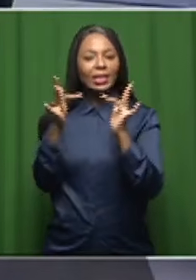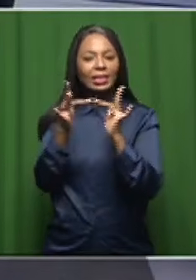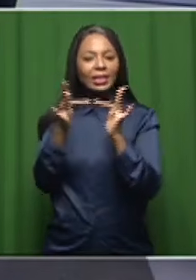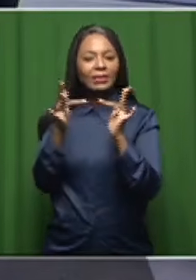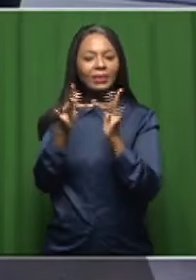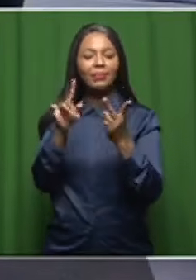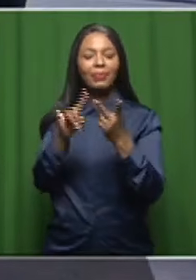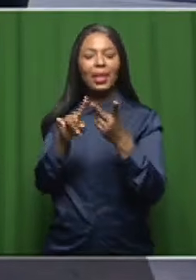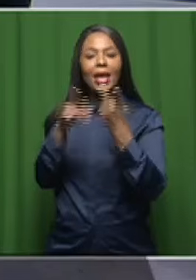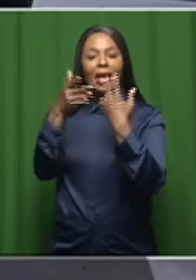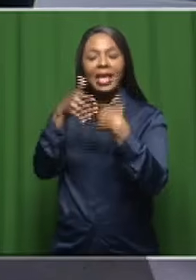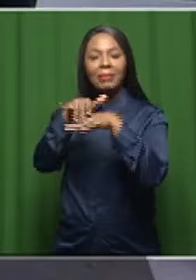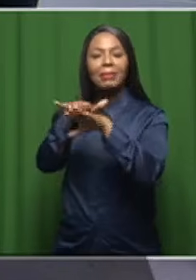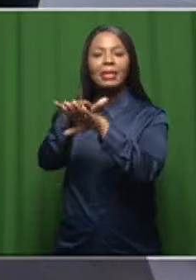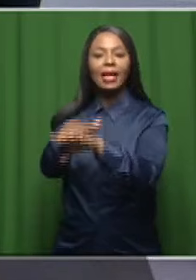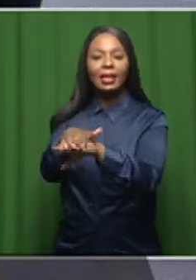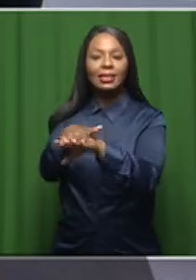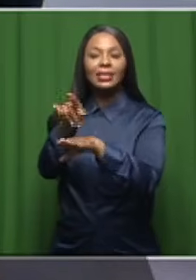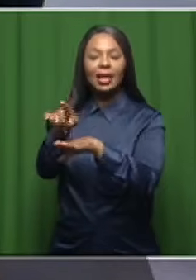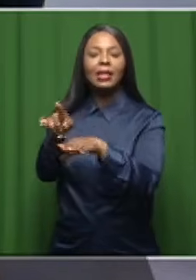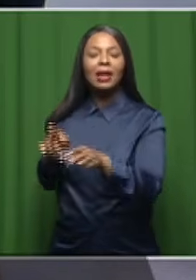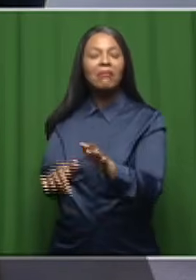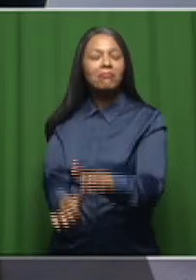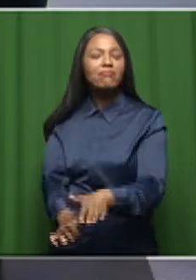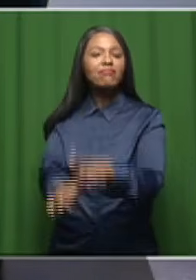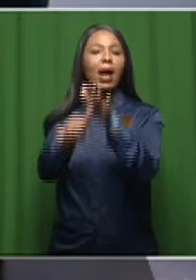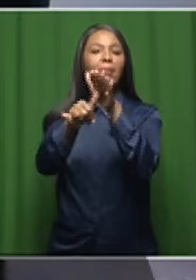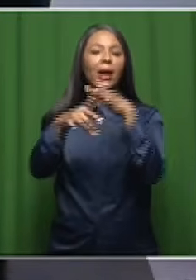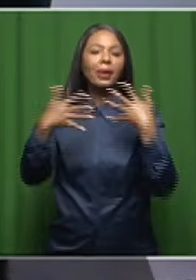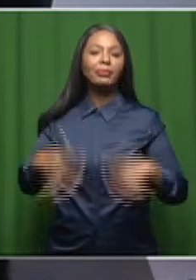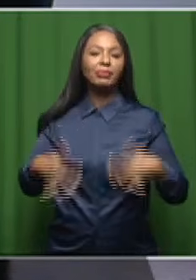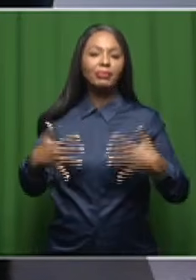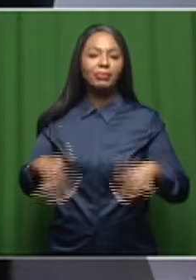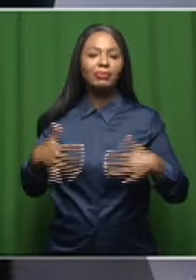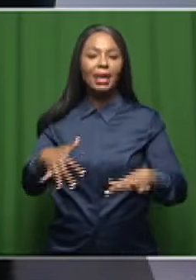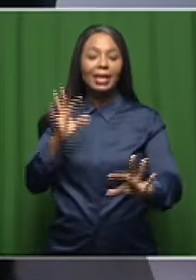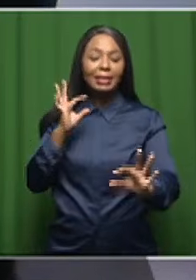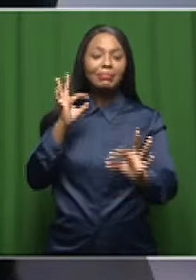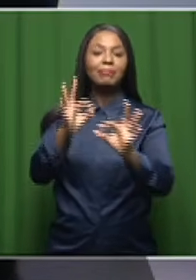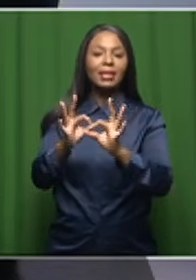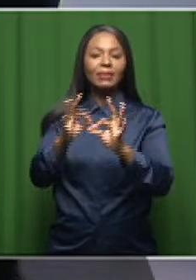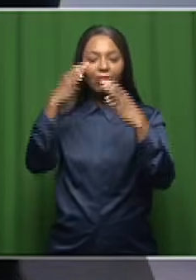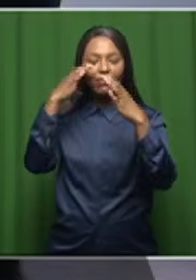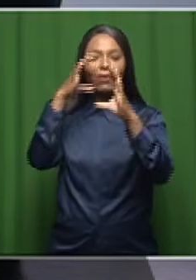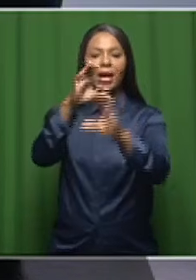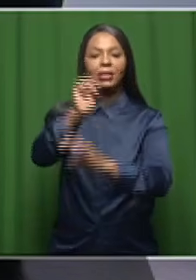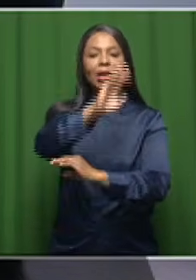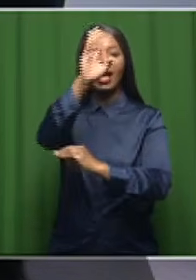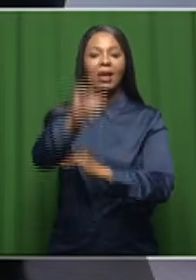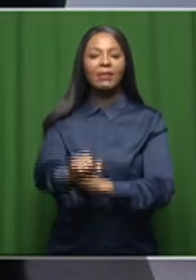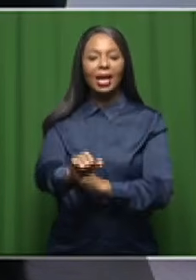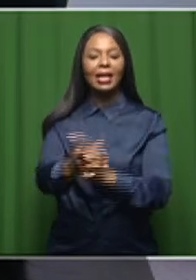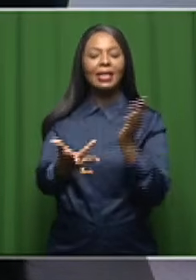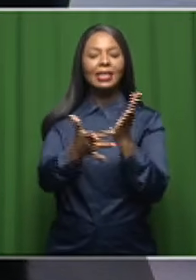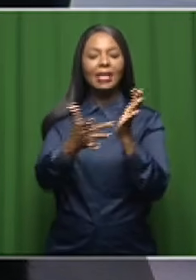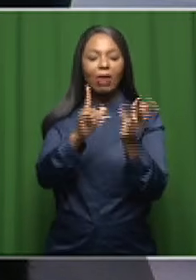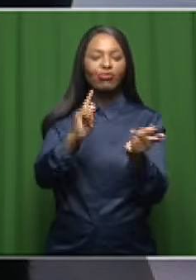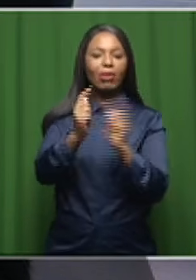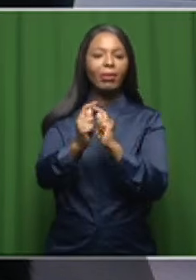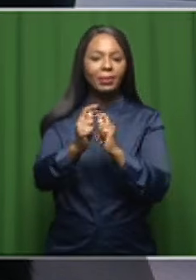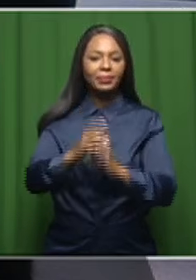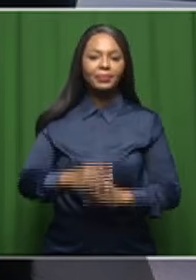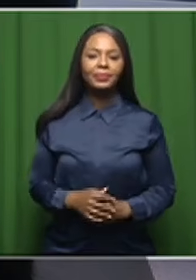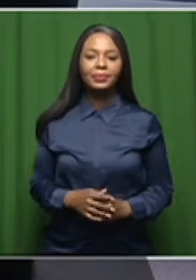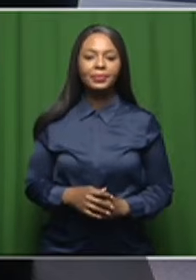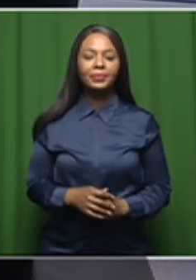to be quite vital as we talk about digital transformation, specifically looking at the South African sphere. Talk to us about that. Most